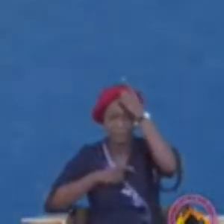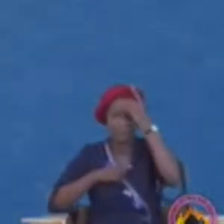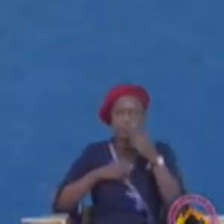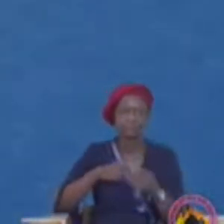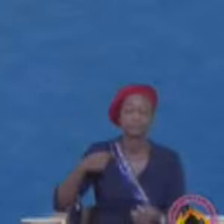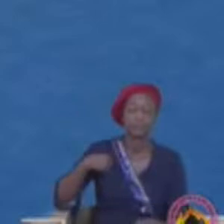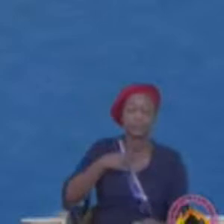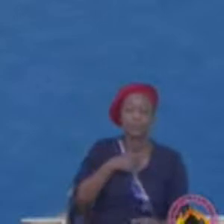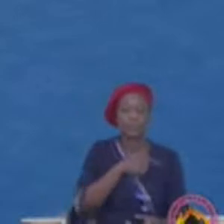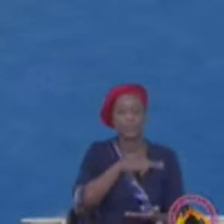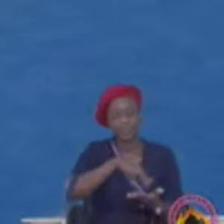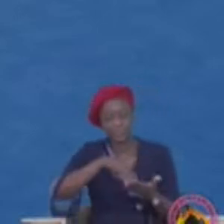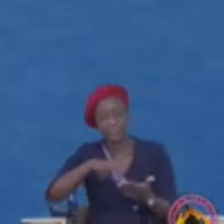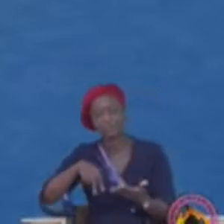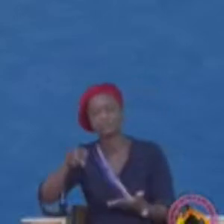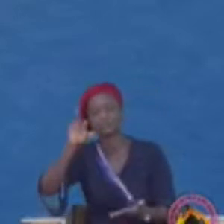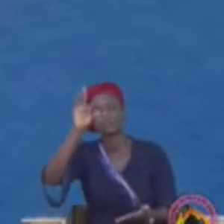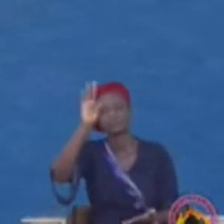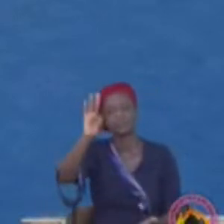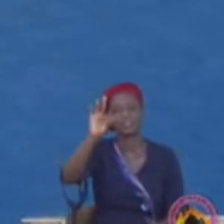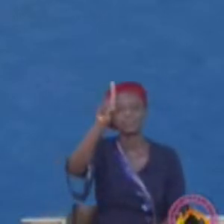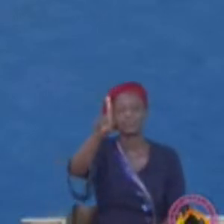We read Psalm 91.